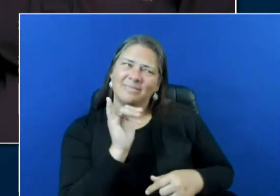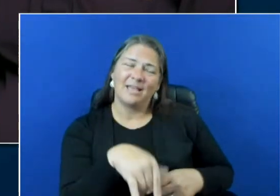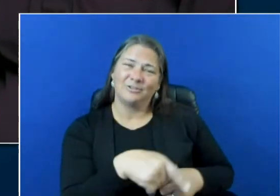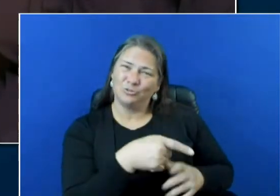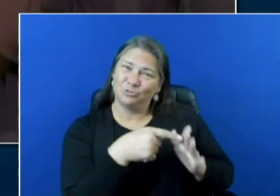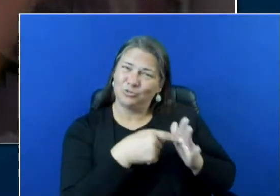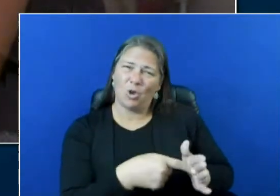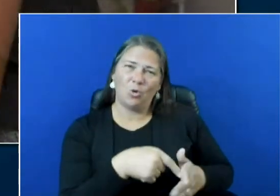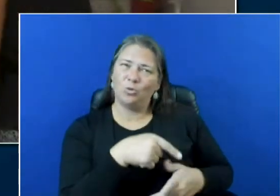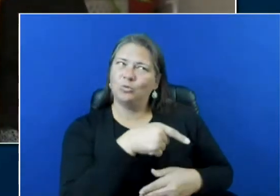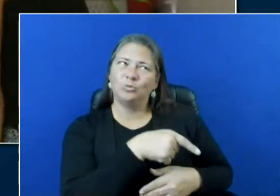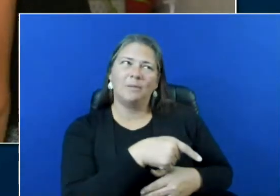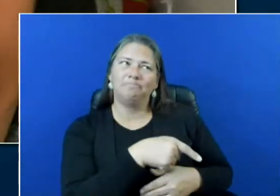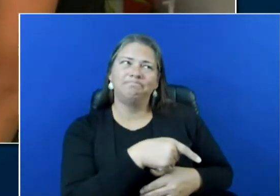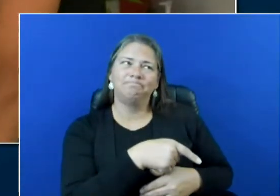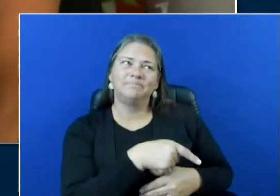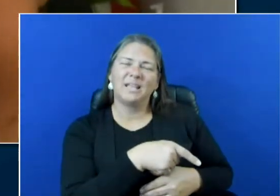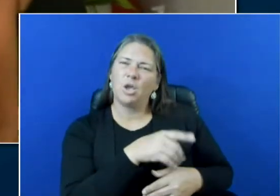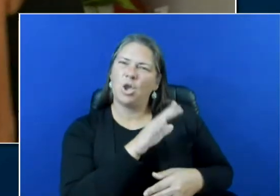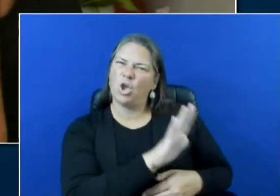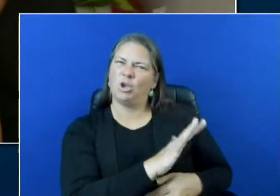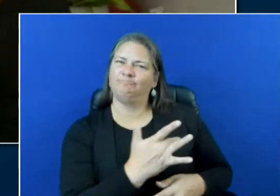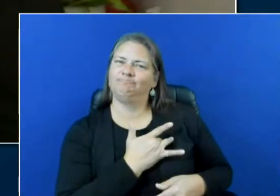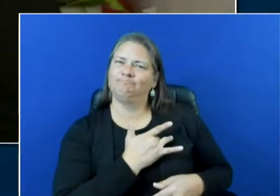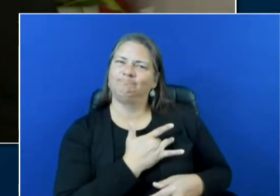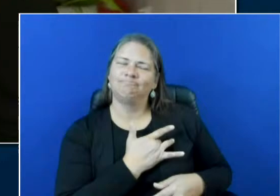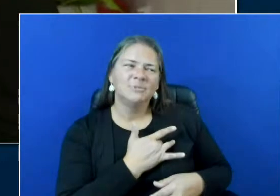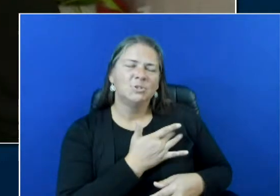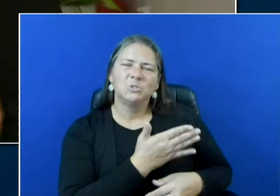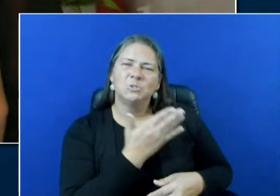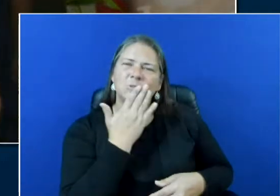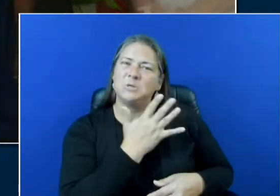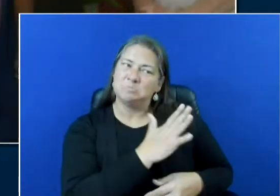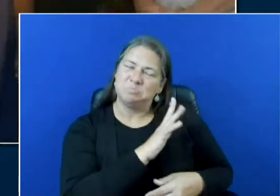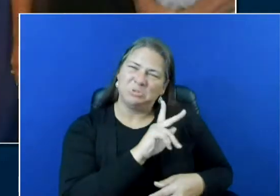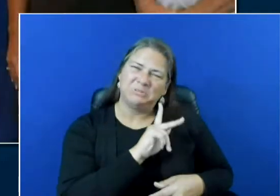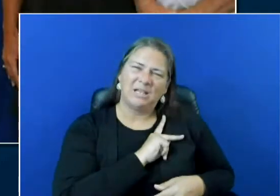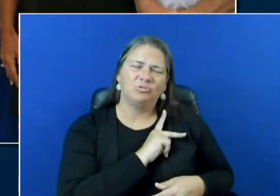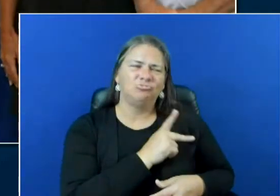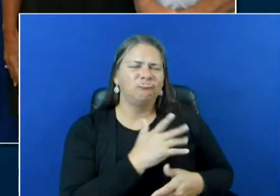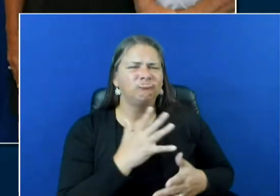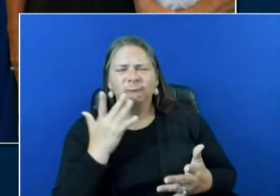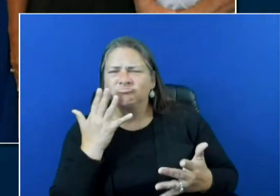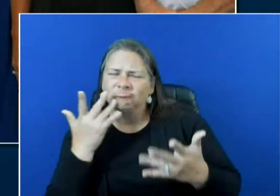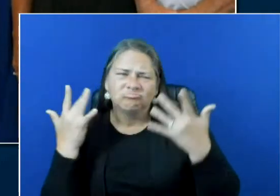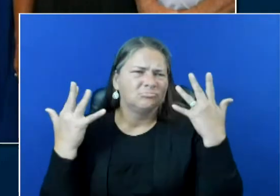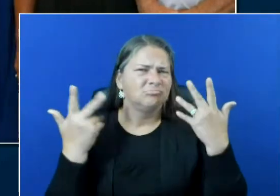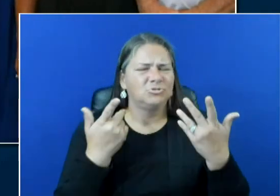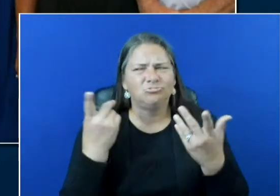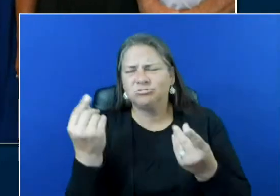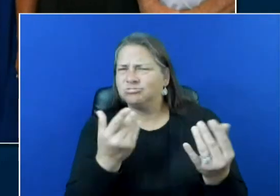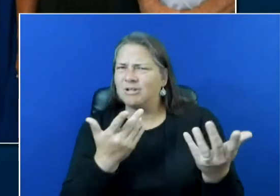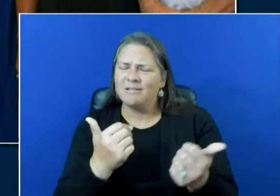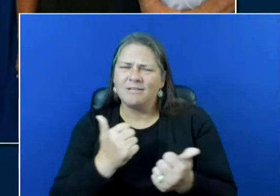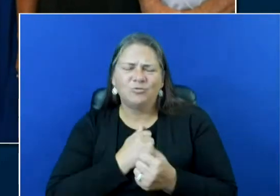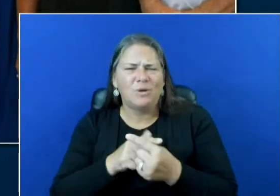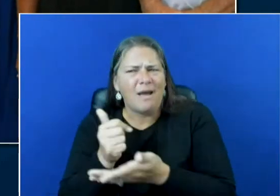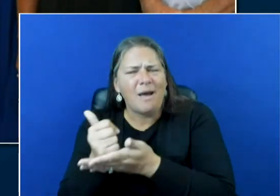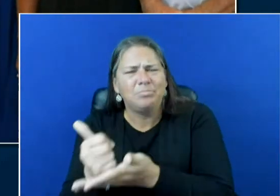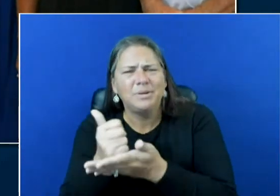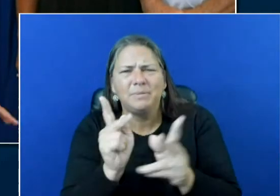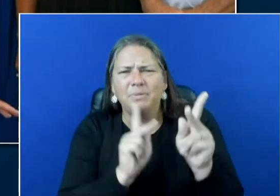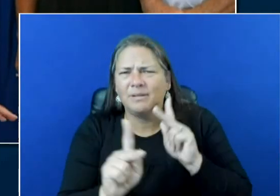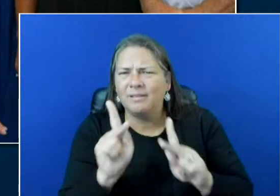of that. Her personality is she's outgoing and she wants to help others, and so by getting